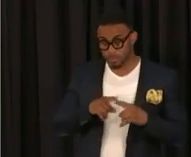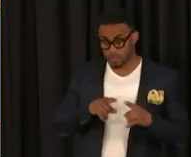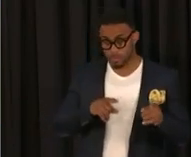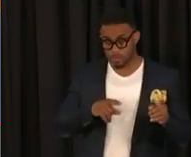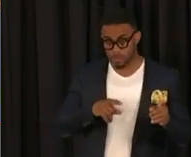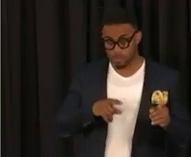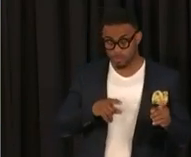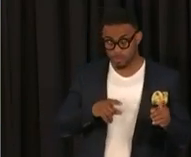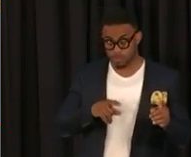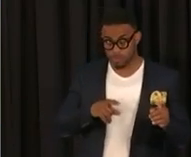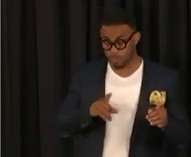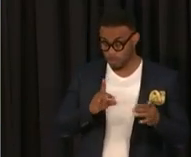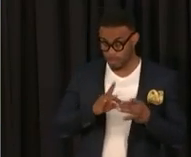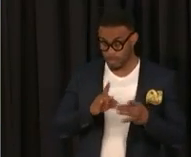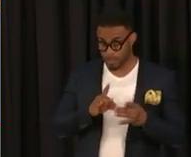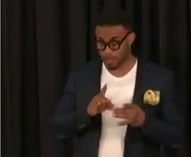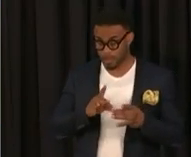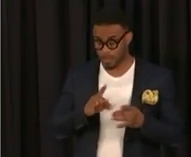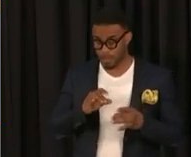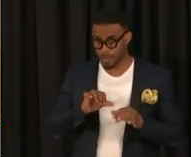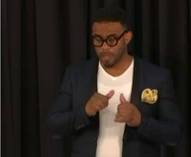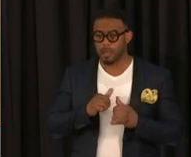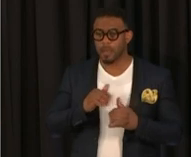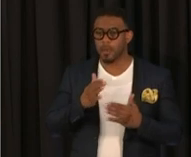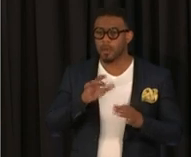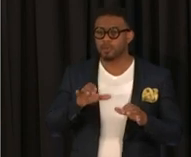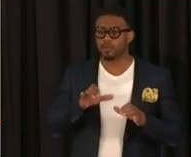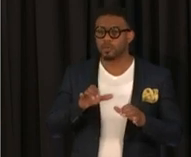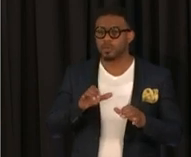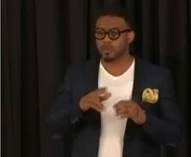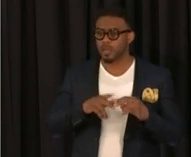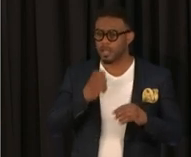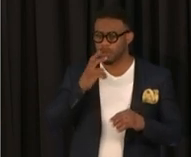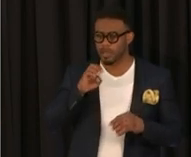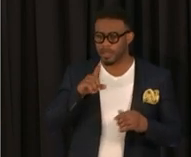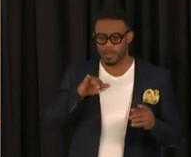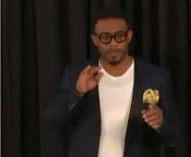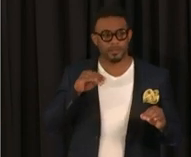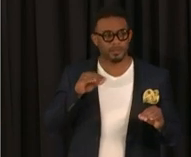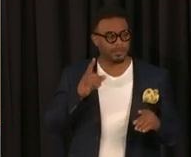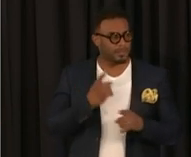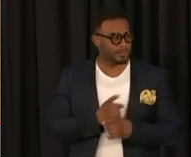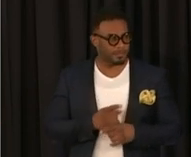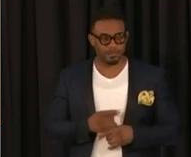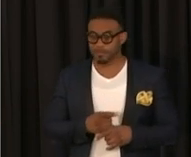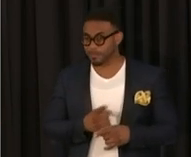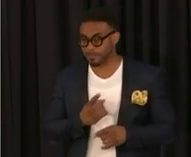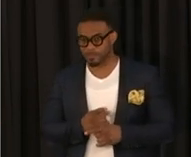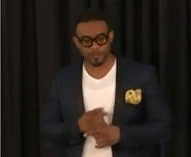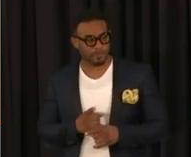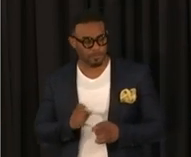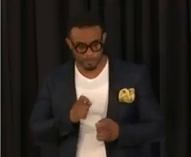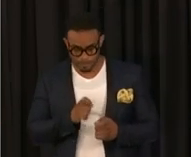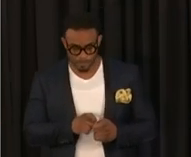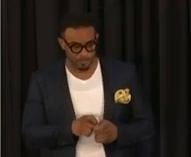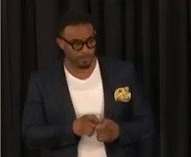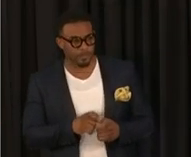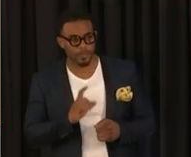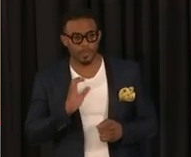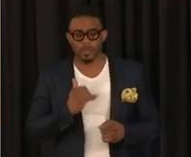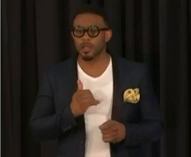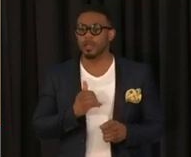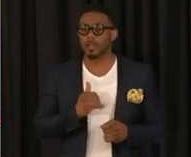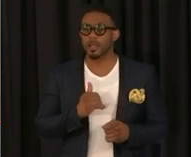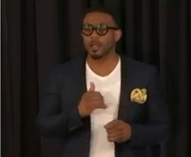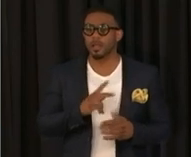too, your condo association, too, might want to do it building-wide. I saw Eli, shaking his head. Right, exactly.